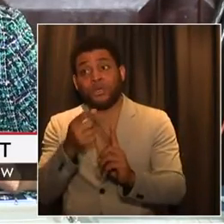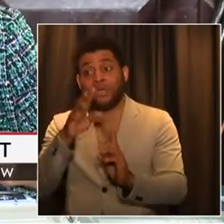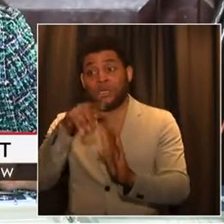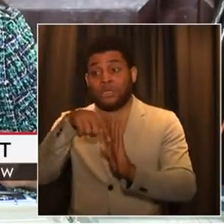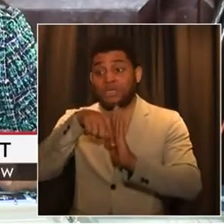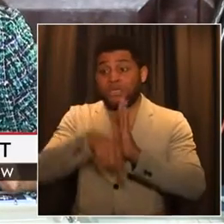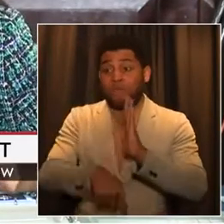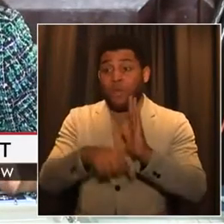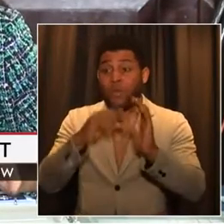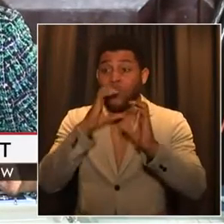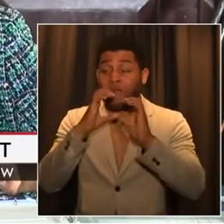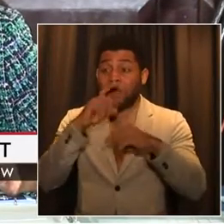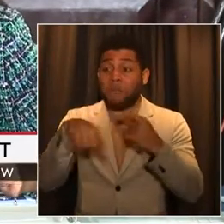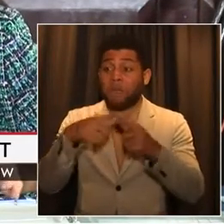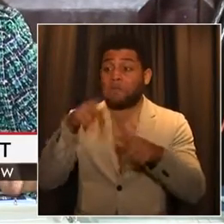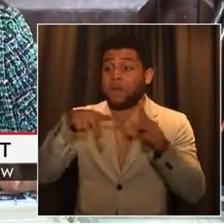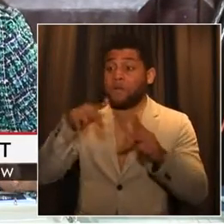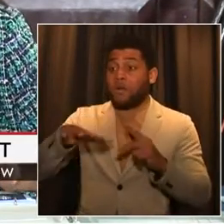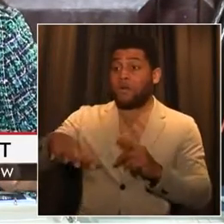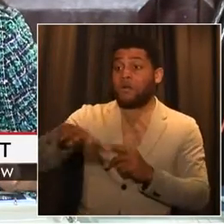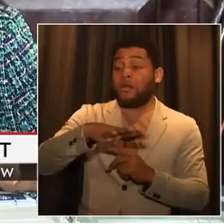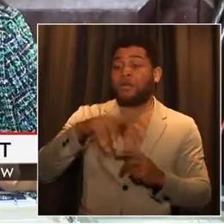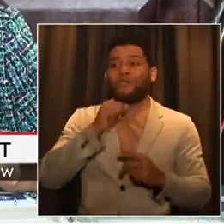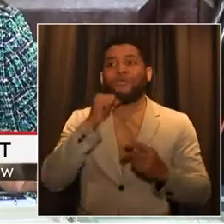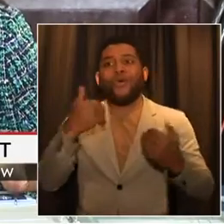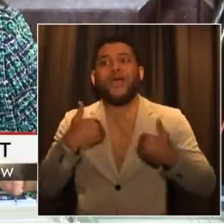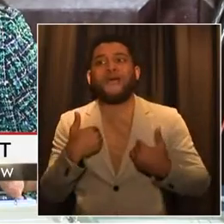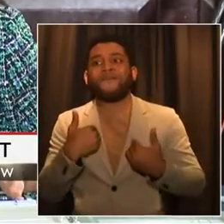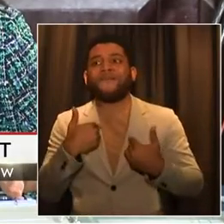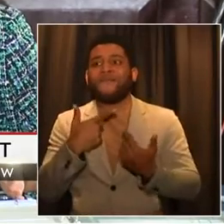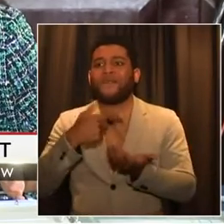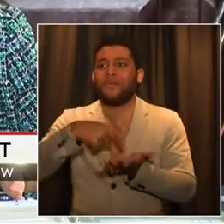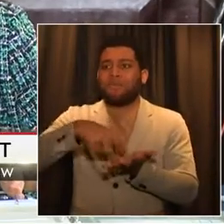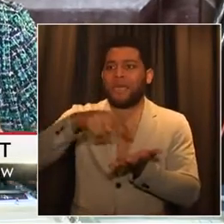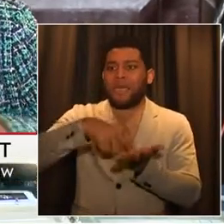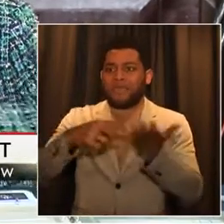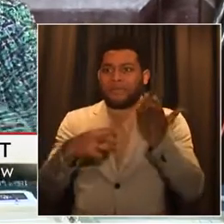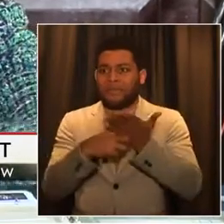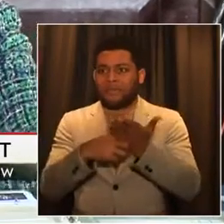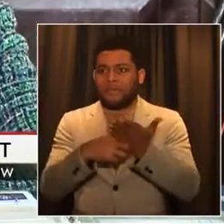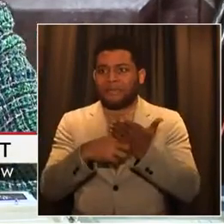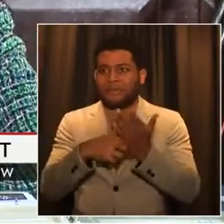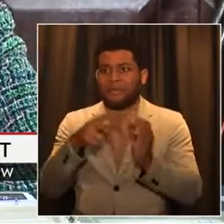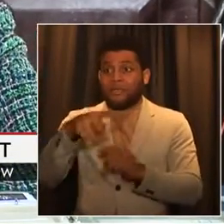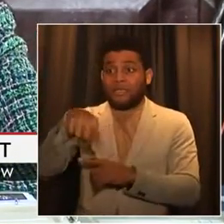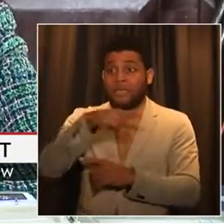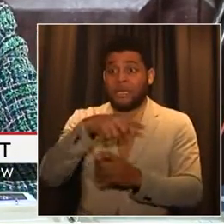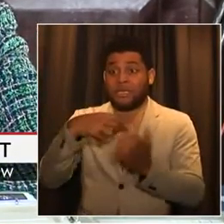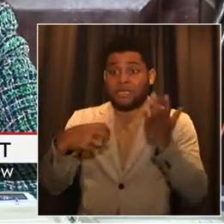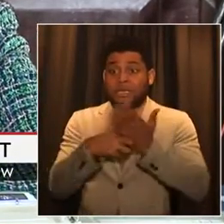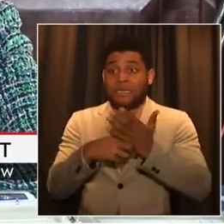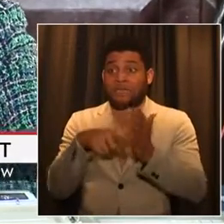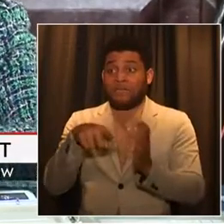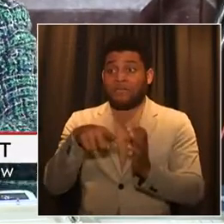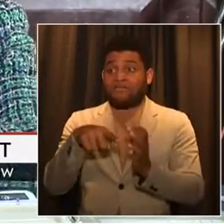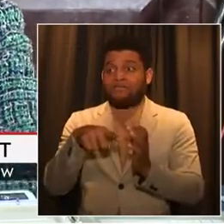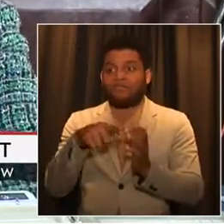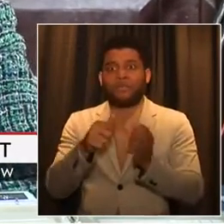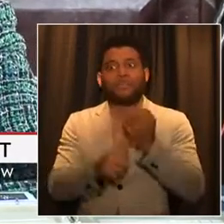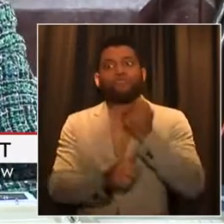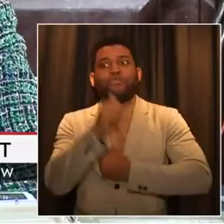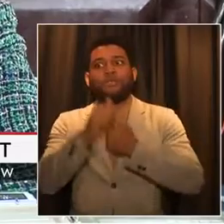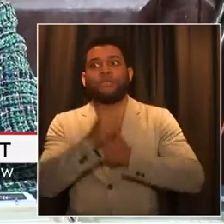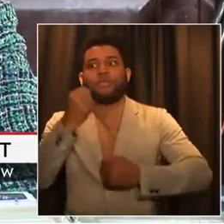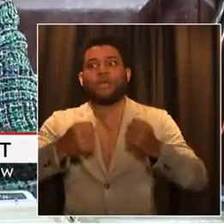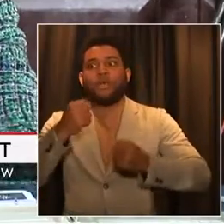have unpaid tickets and how people with unpaid tickets may be dangerous drivers, and how